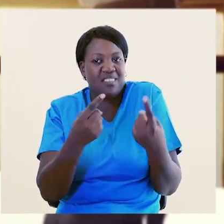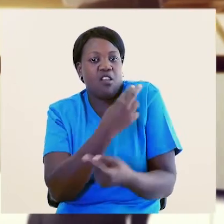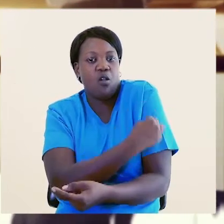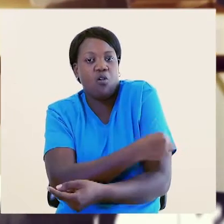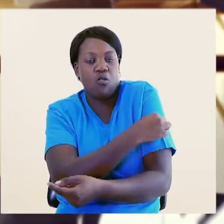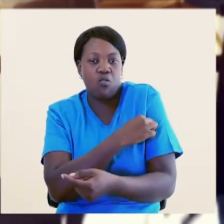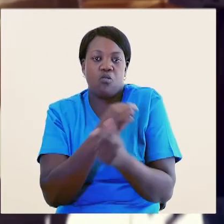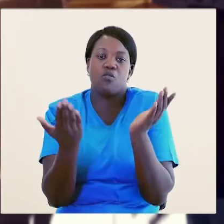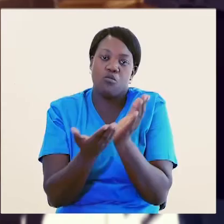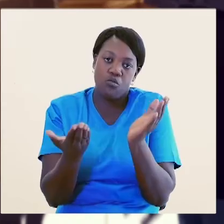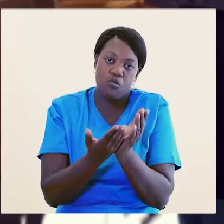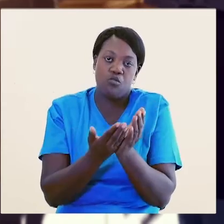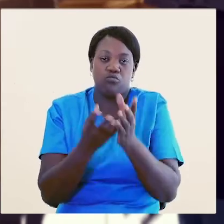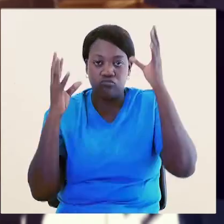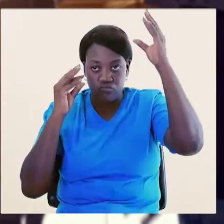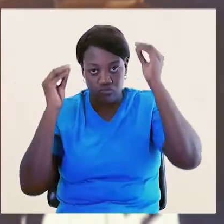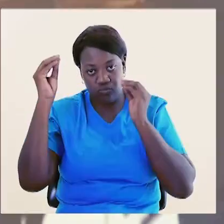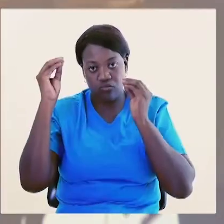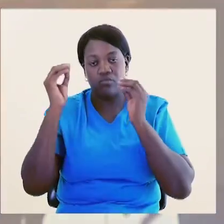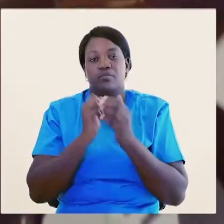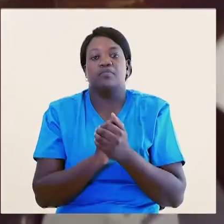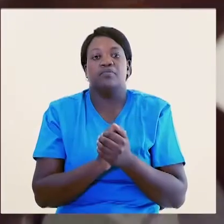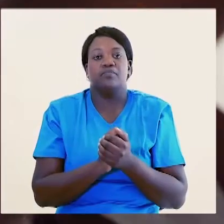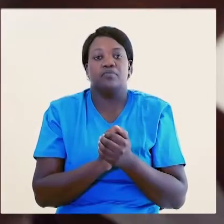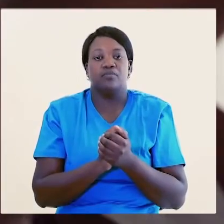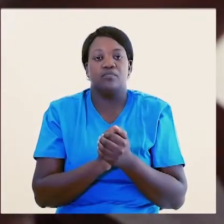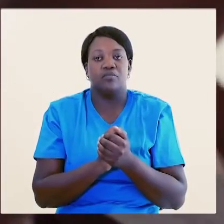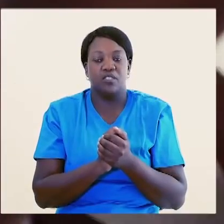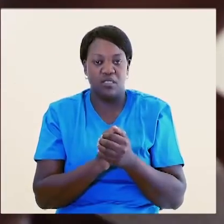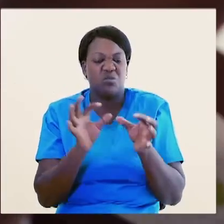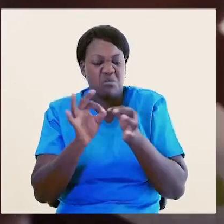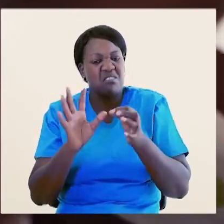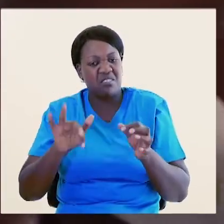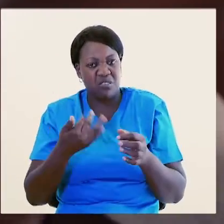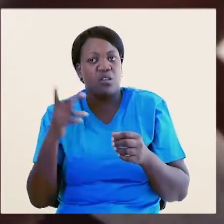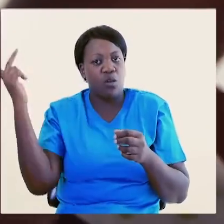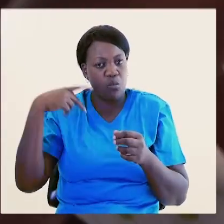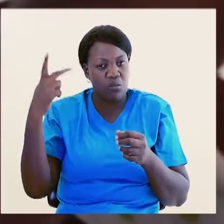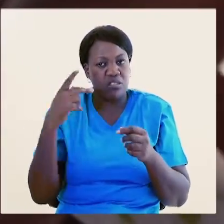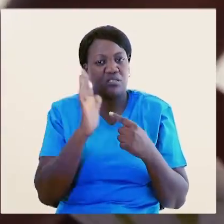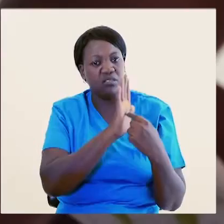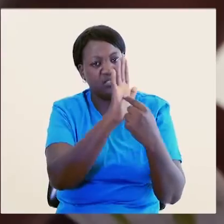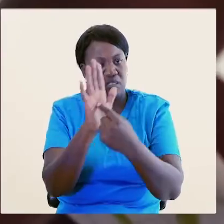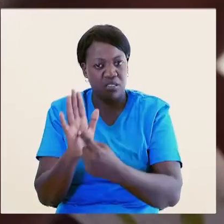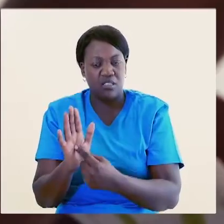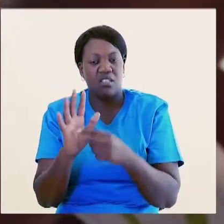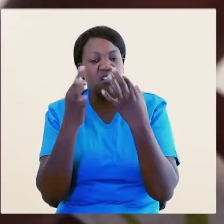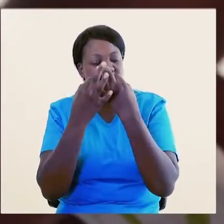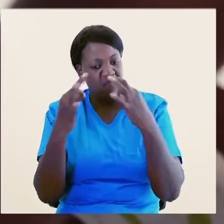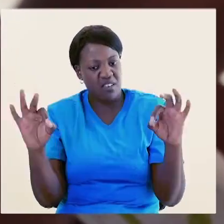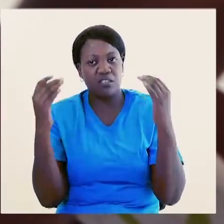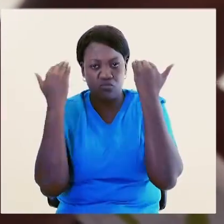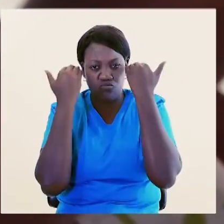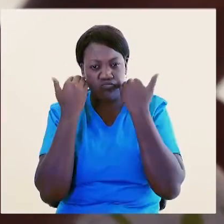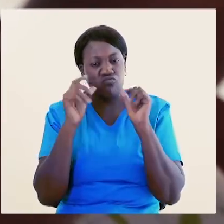hospitals, schools, and universities. That's what I meant, Deo. Political indicators could be freedom and justice as